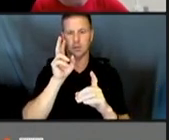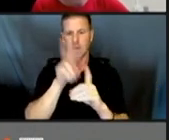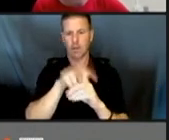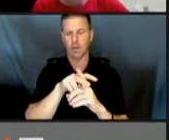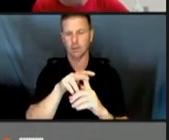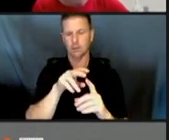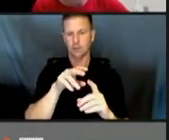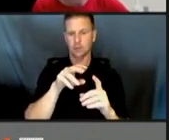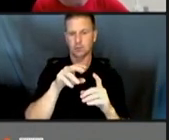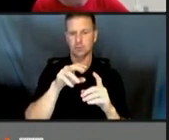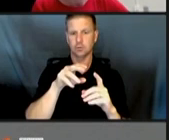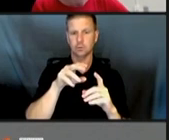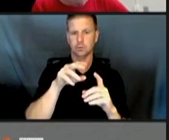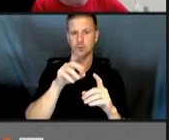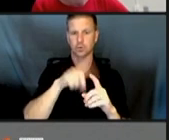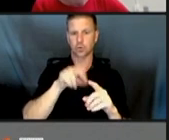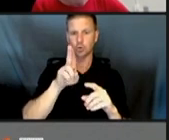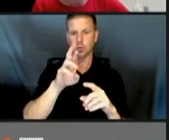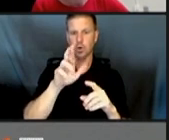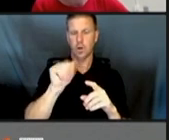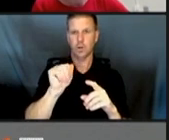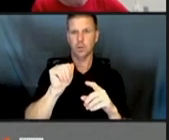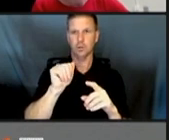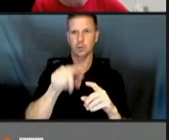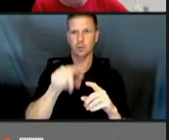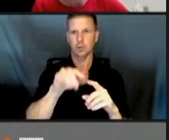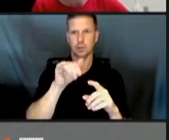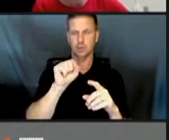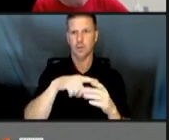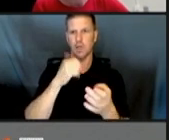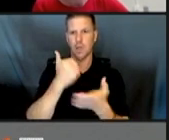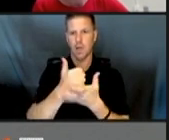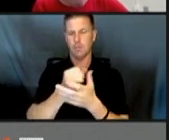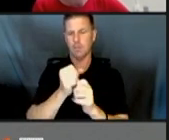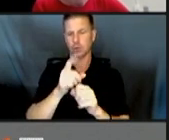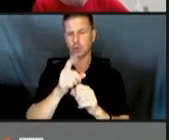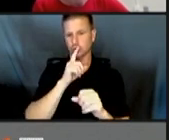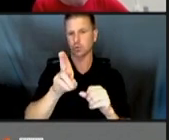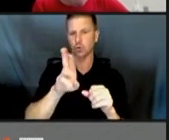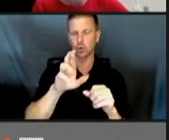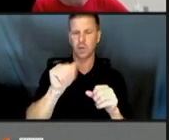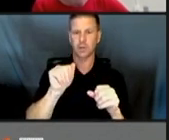has been made to the URA, and this is to help just ensure that the URA